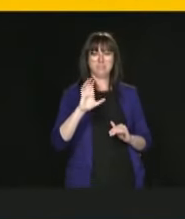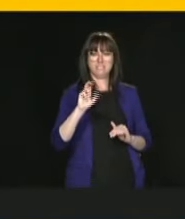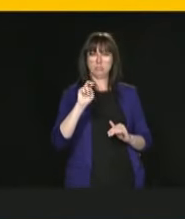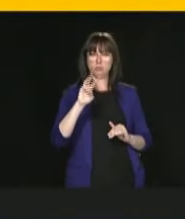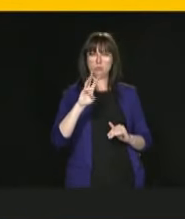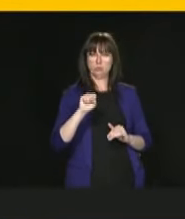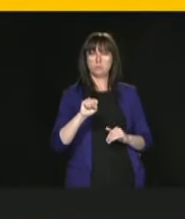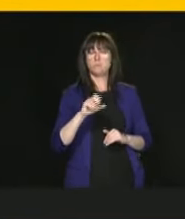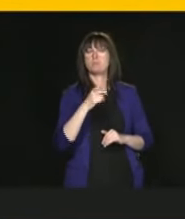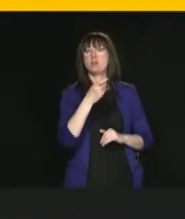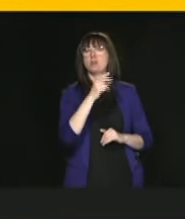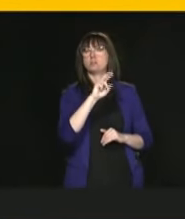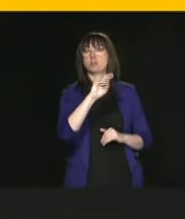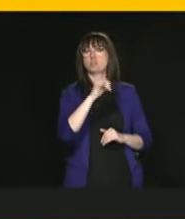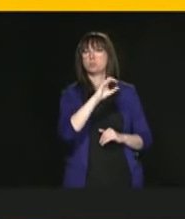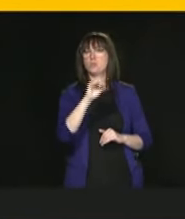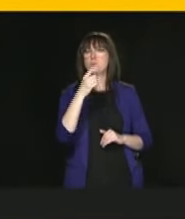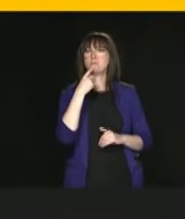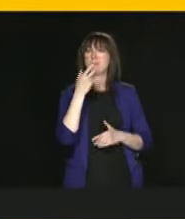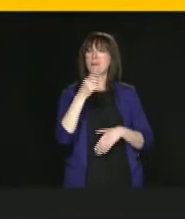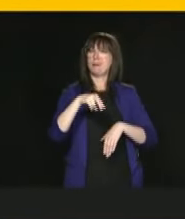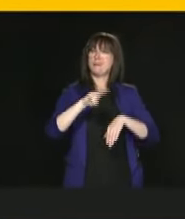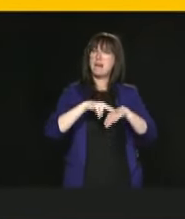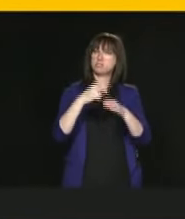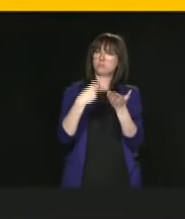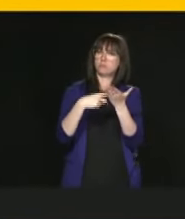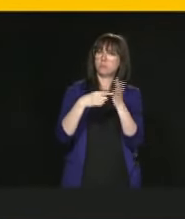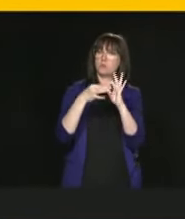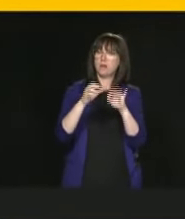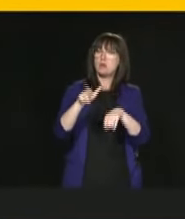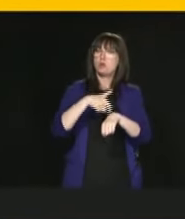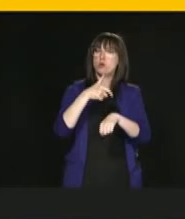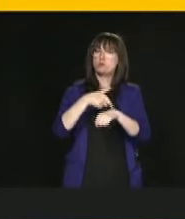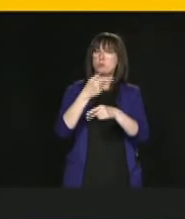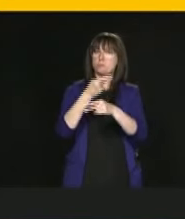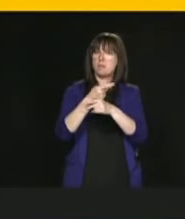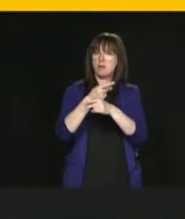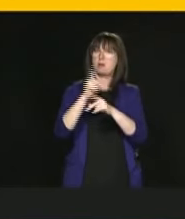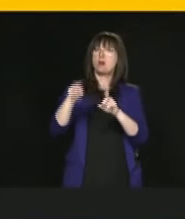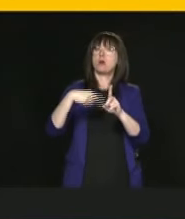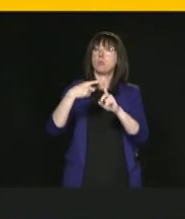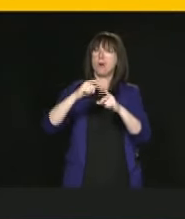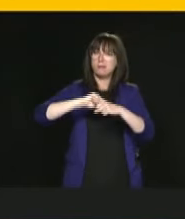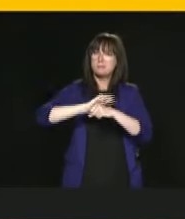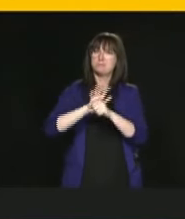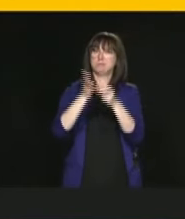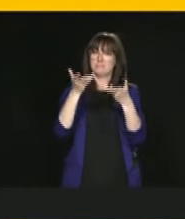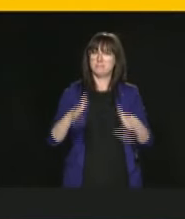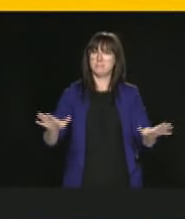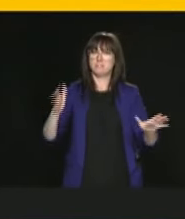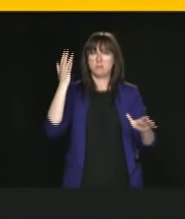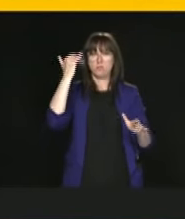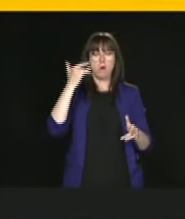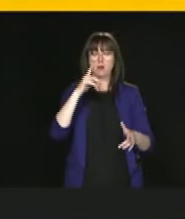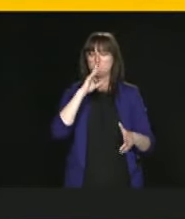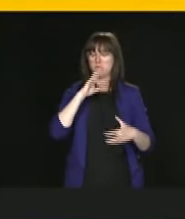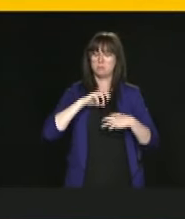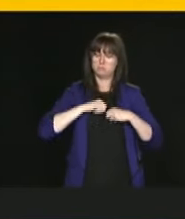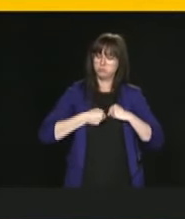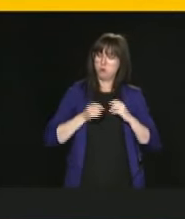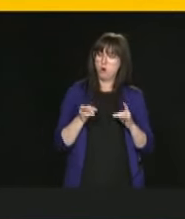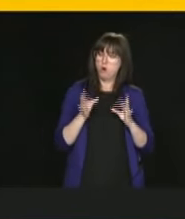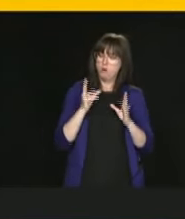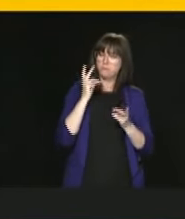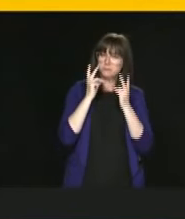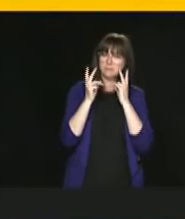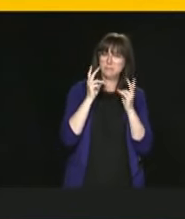conversation around long-term care after this is all said and done, because it is a national tragedy. Minister Miller and Dr. Tam, do you think that's a good